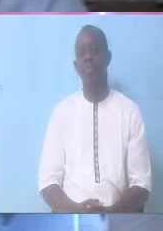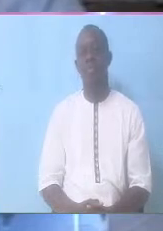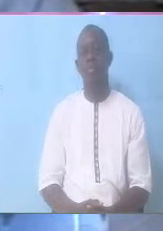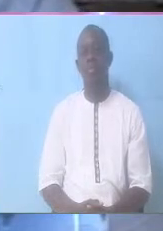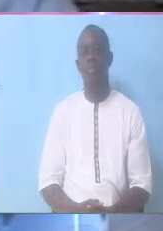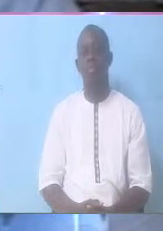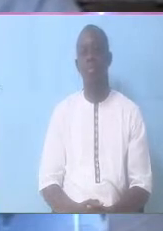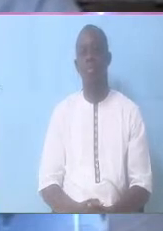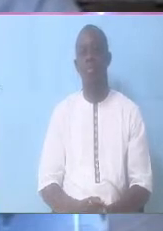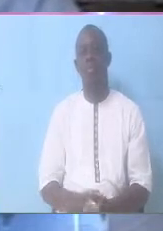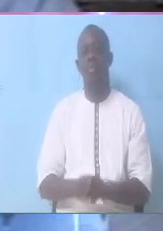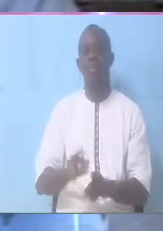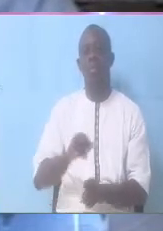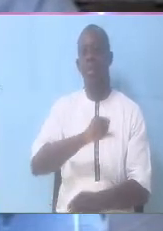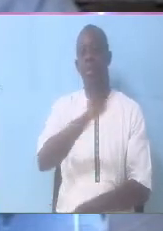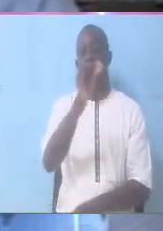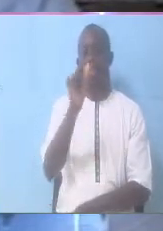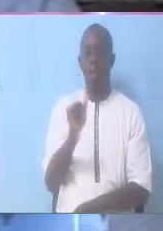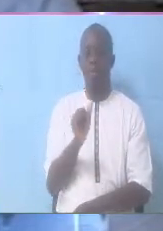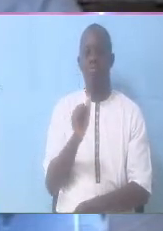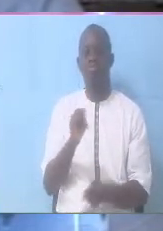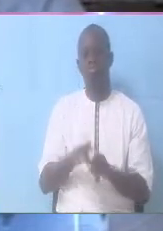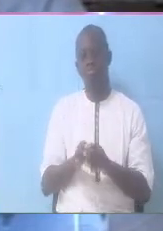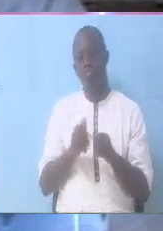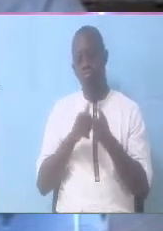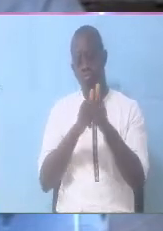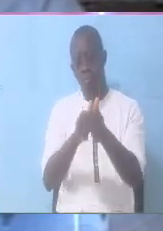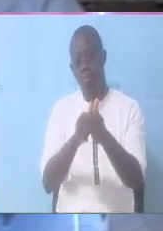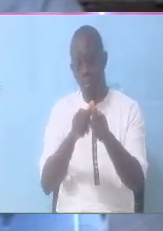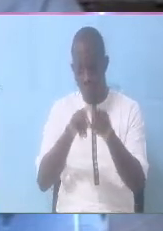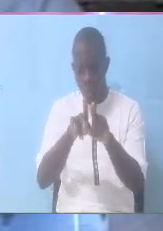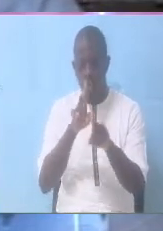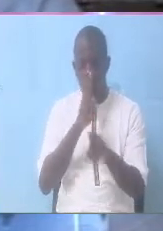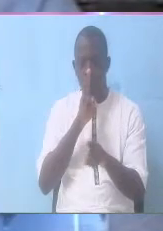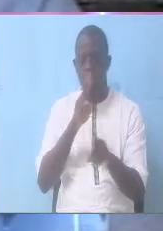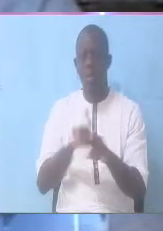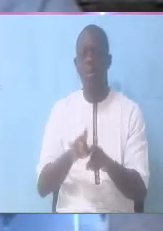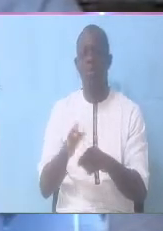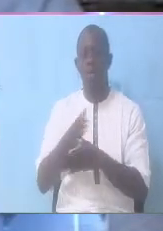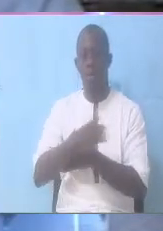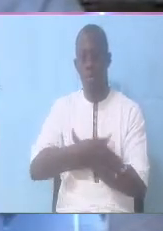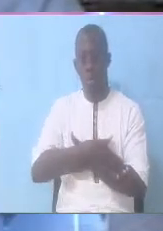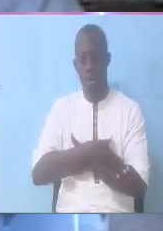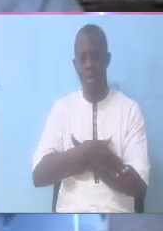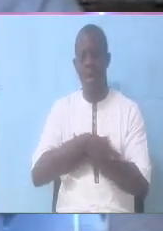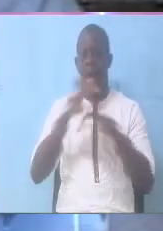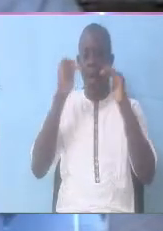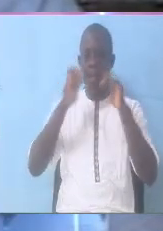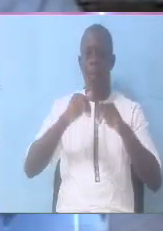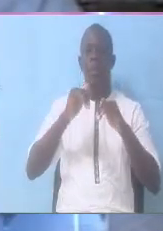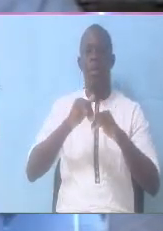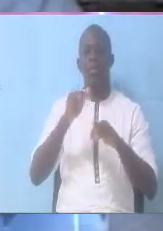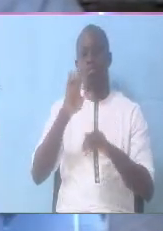And we'll follow that with the closing session.